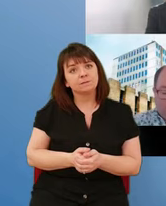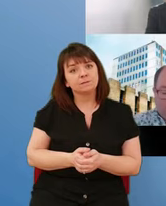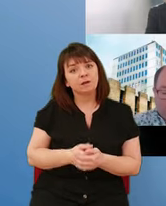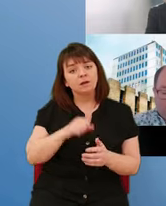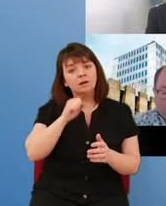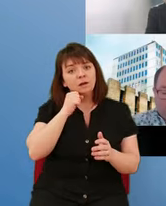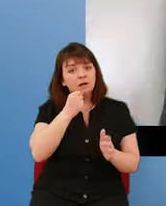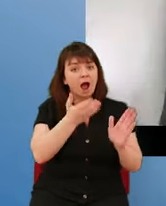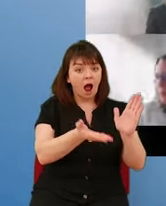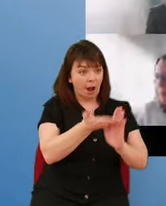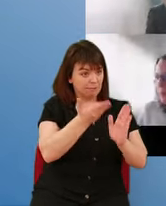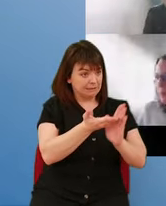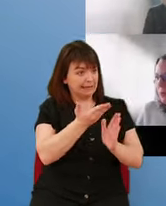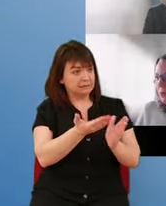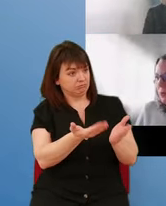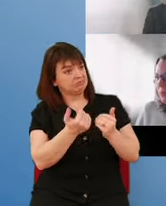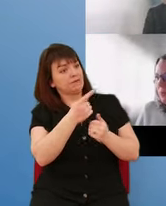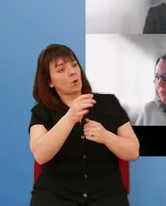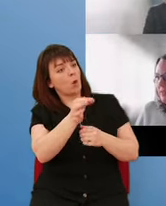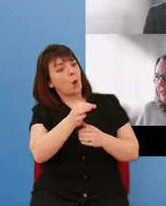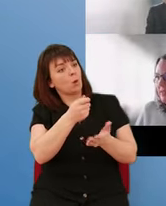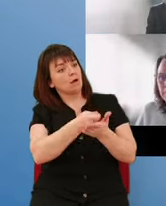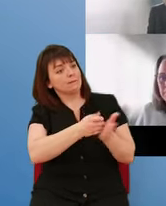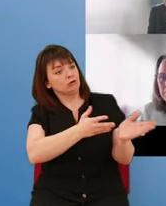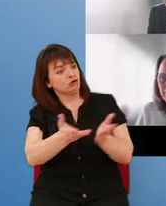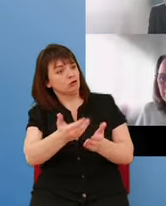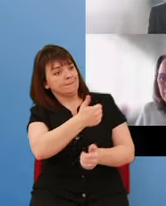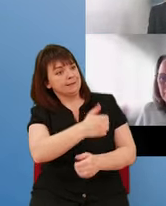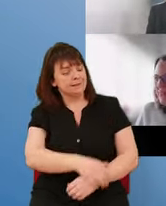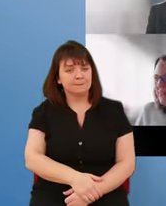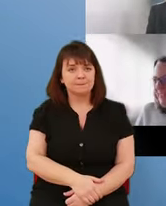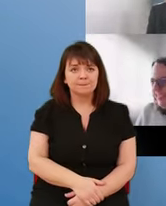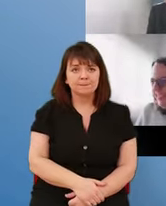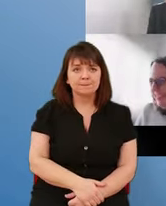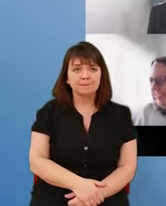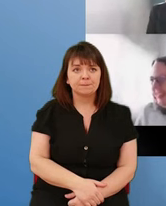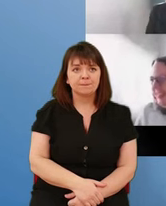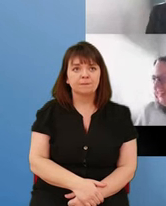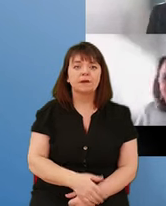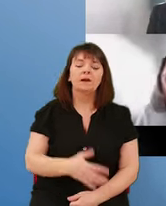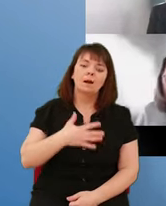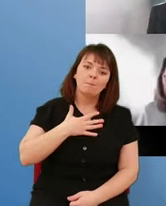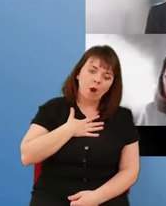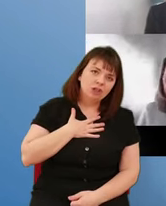Apologies, this is very unprofessional. I actually pulled my paper up. I wasn't quite ready. Bear me 2 seconds. Sorry,